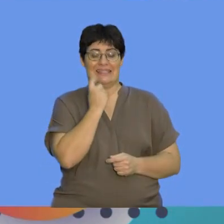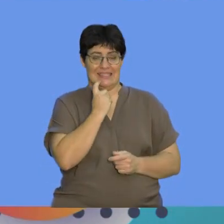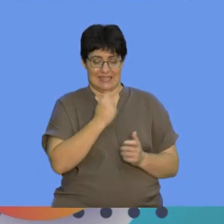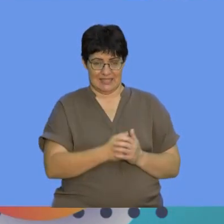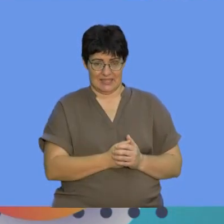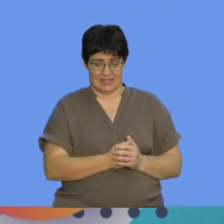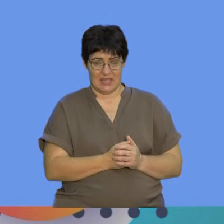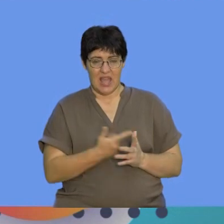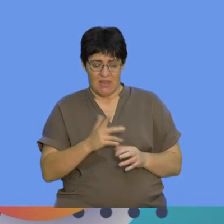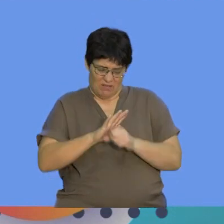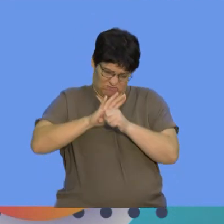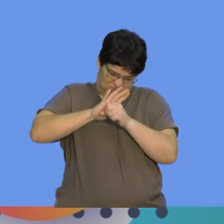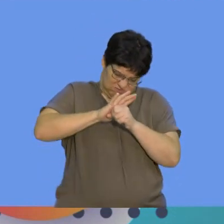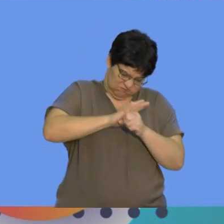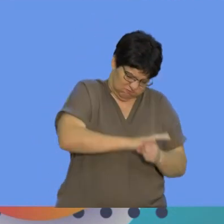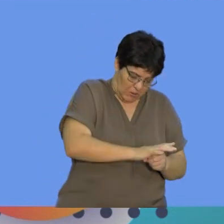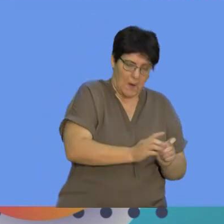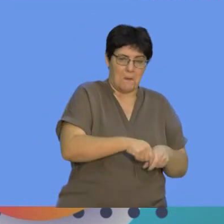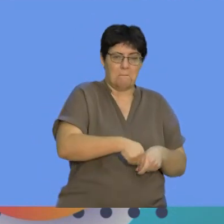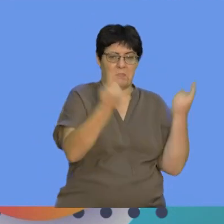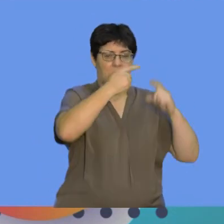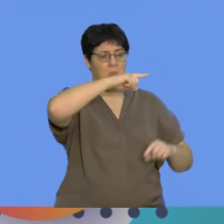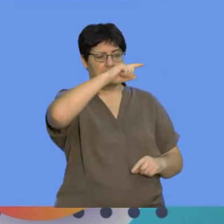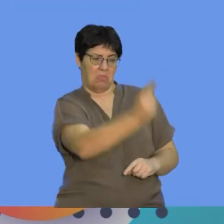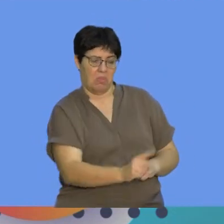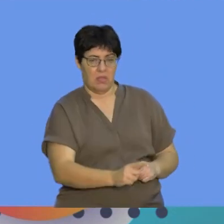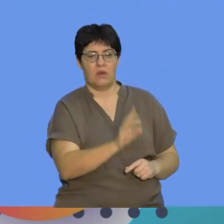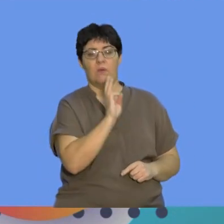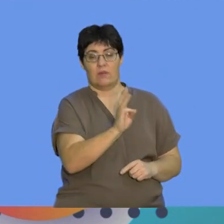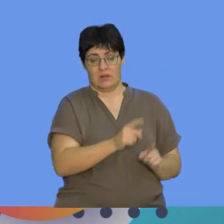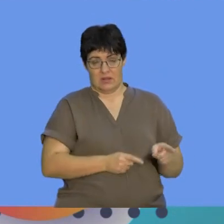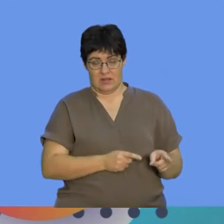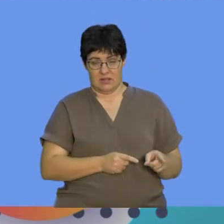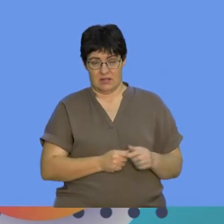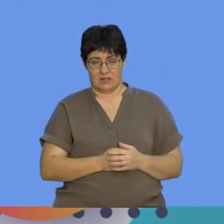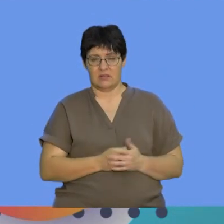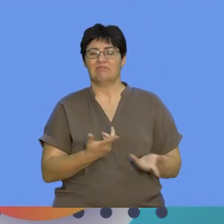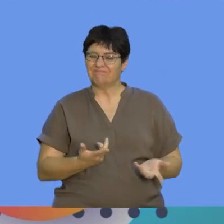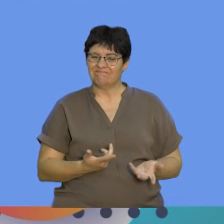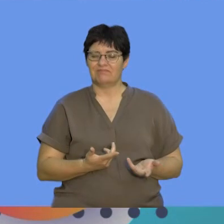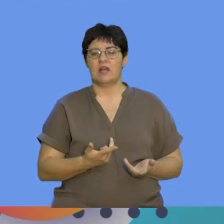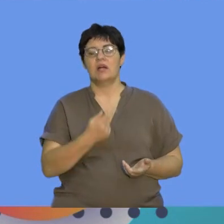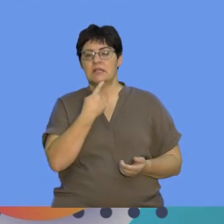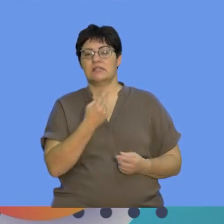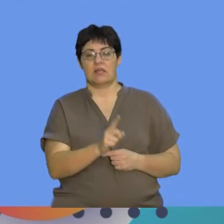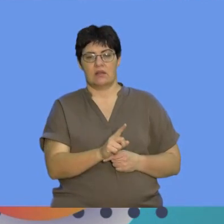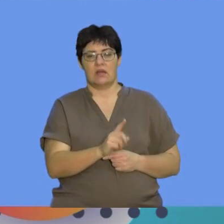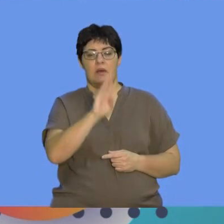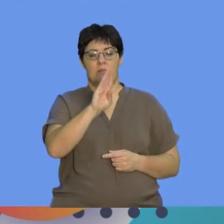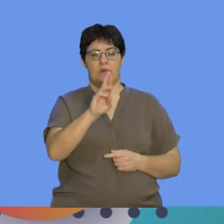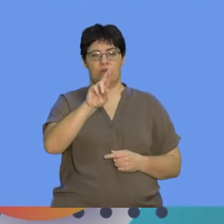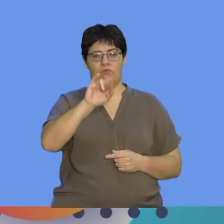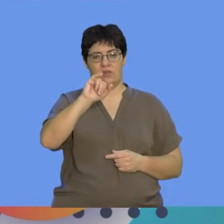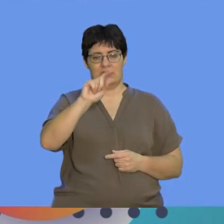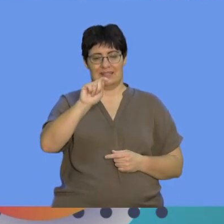when you apply a large force at a point on them. So those materials would describe them as brittle.